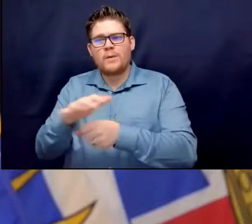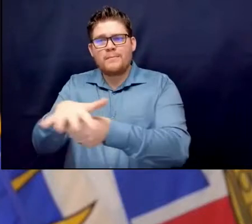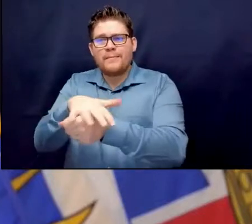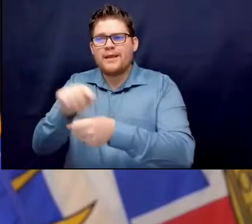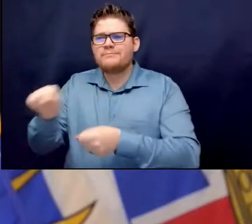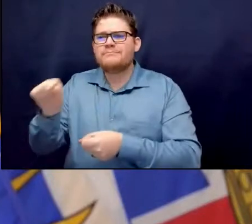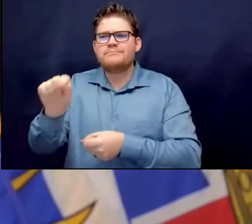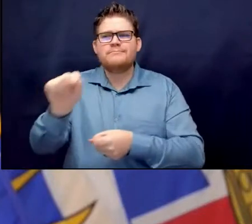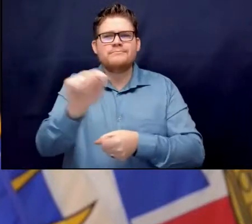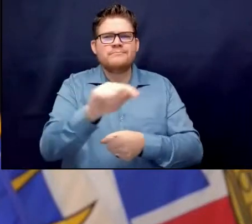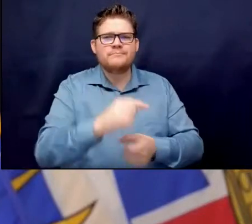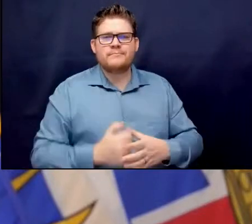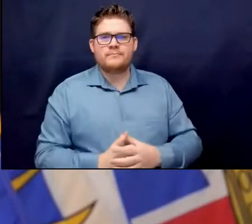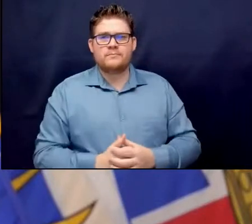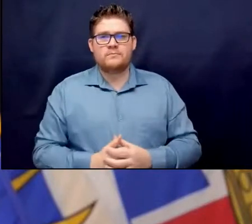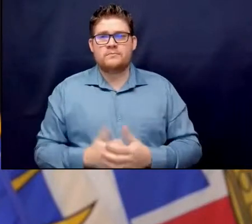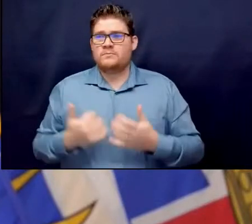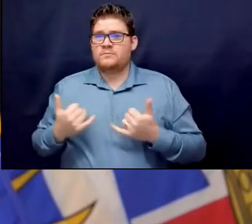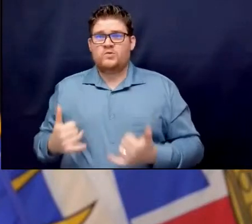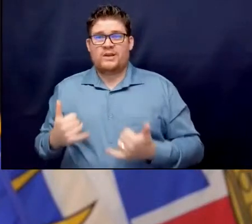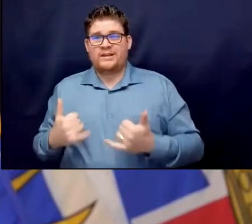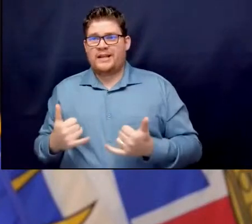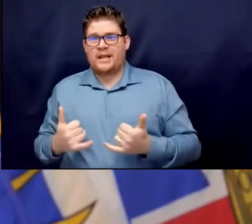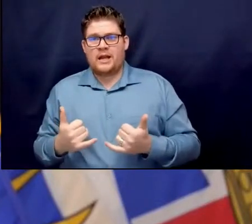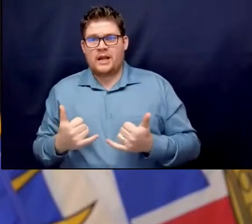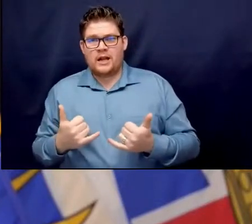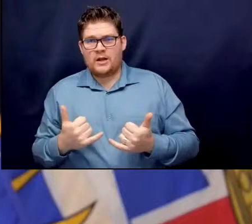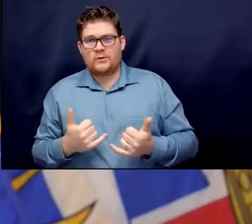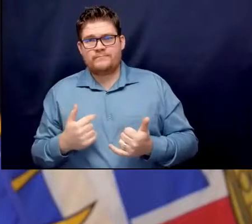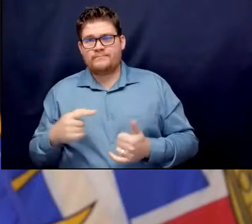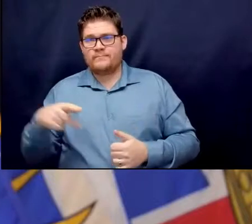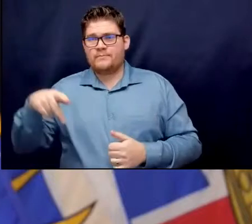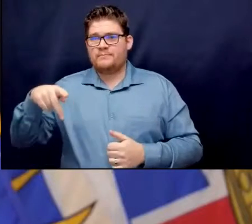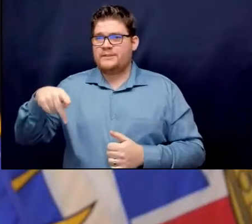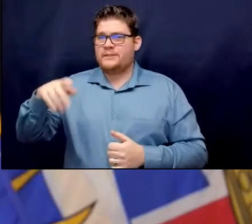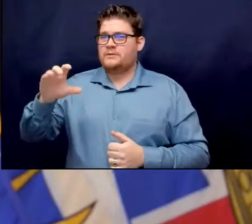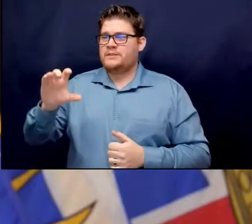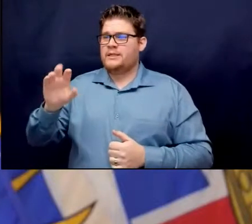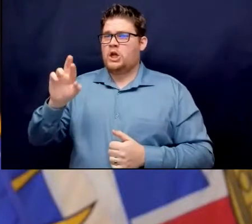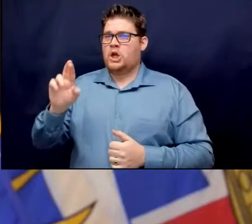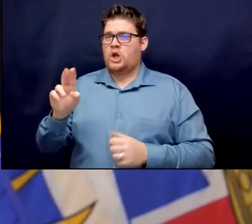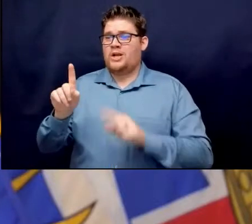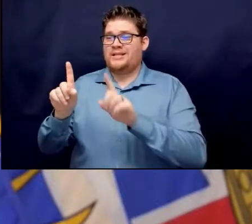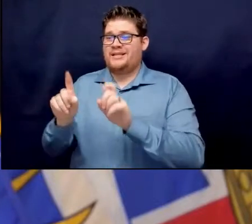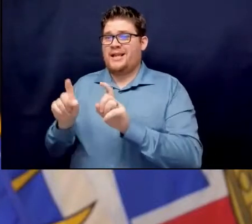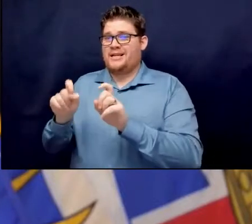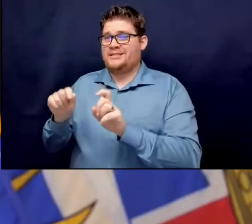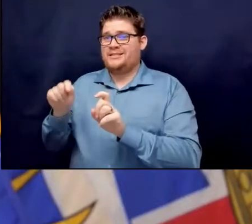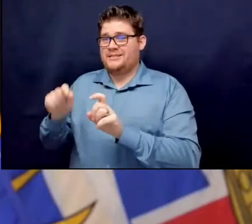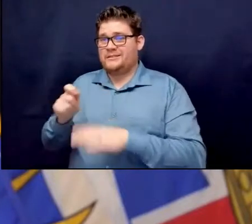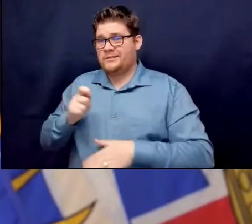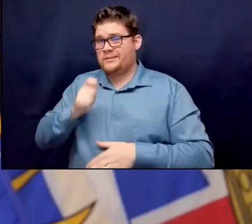we just don't have that testing capacity. And for many people, a rapid test is what they need,